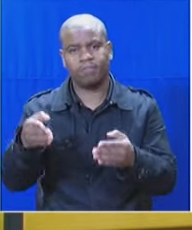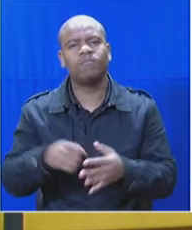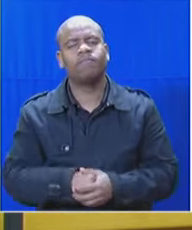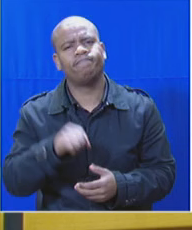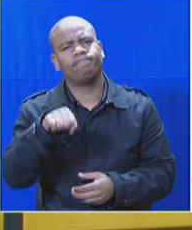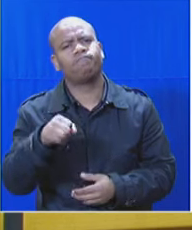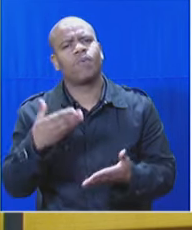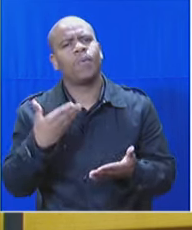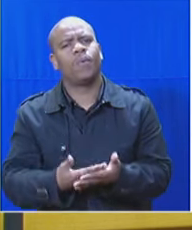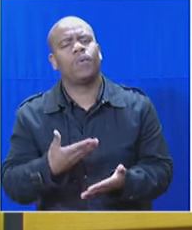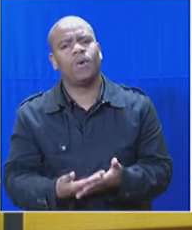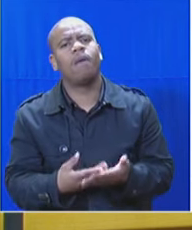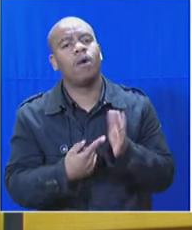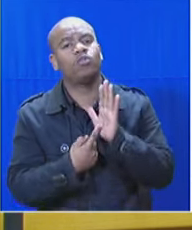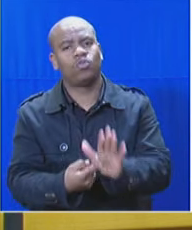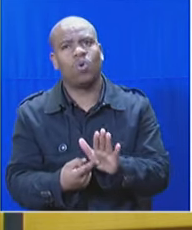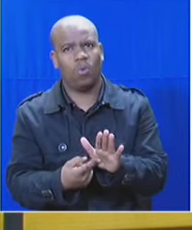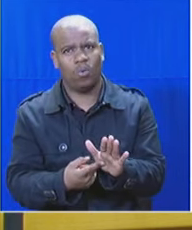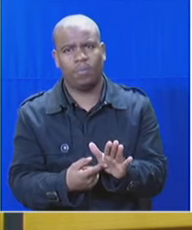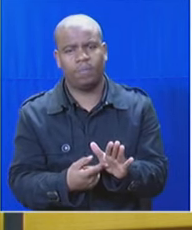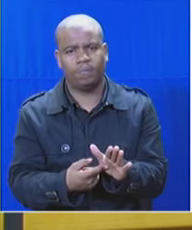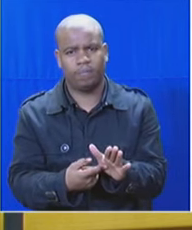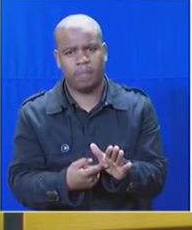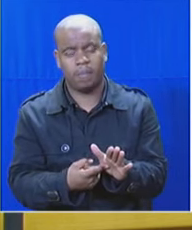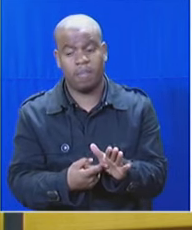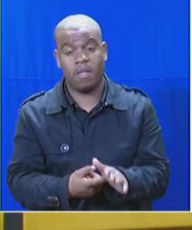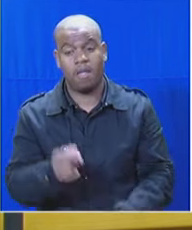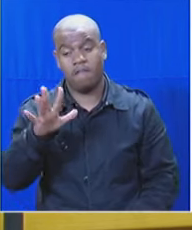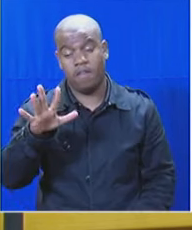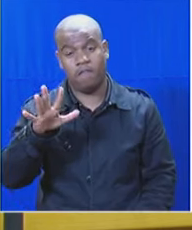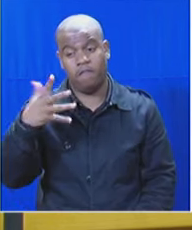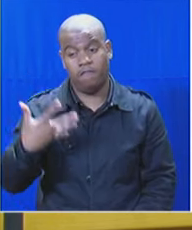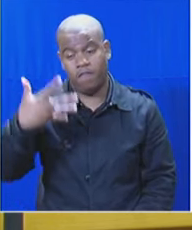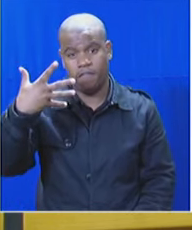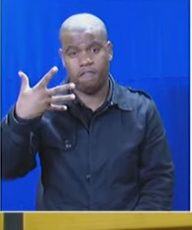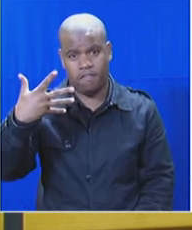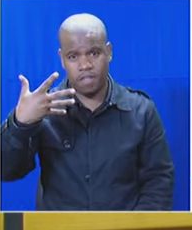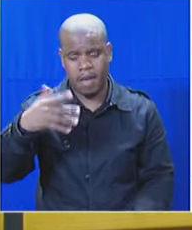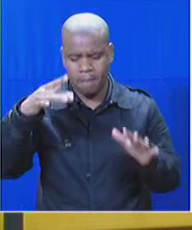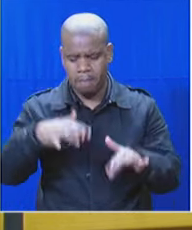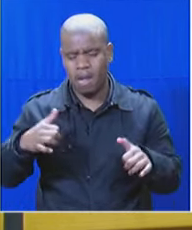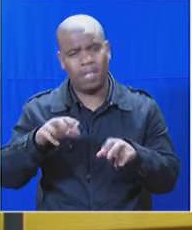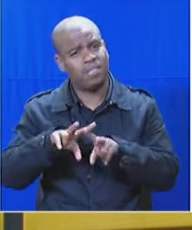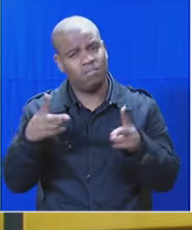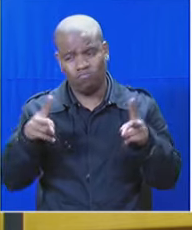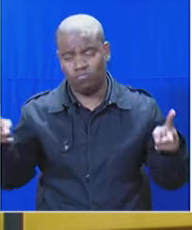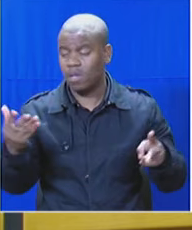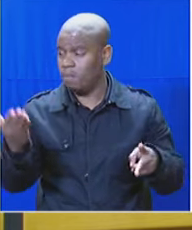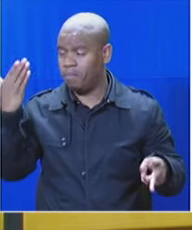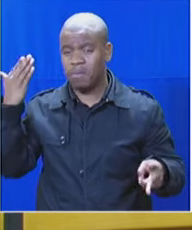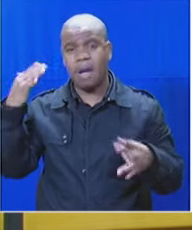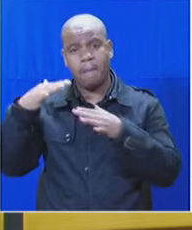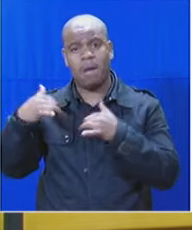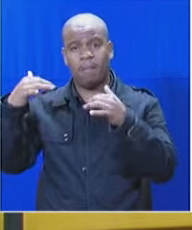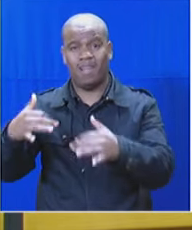actually attest to the Fifth Parliament to be very, very different from any other previous parliament,